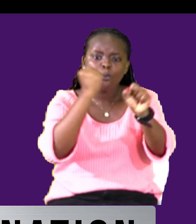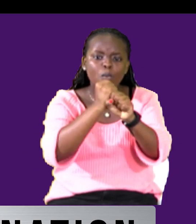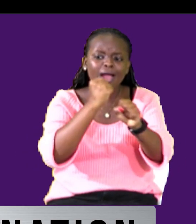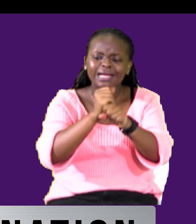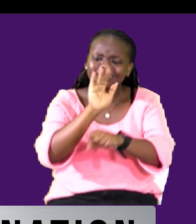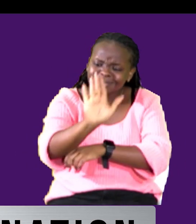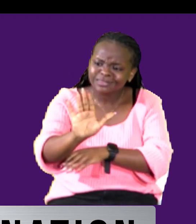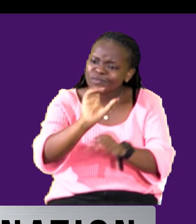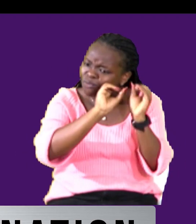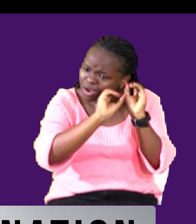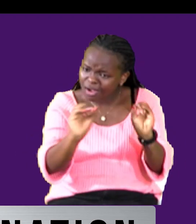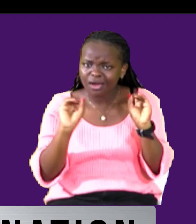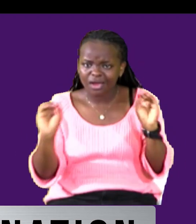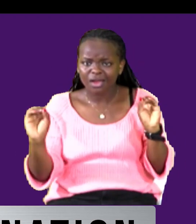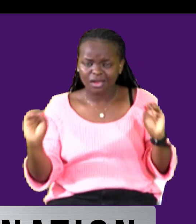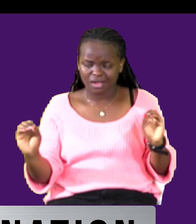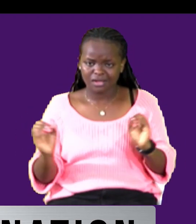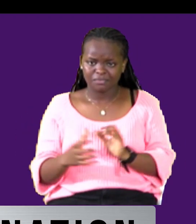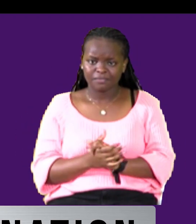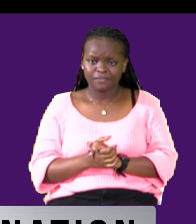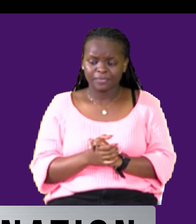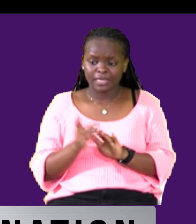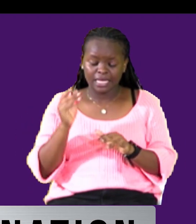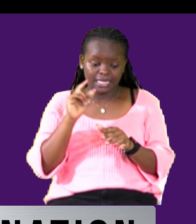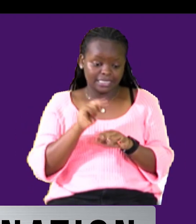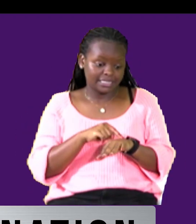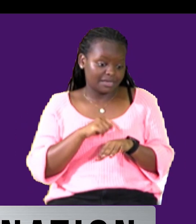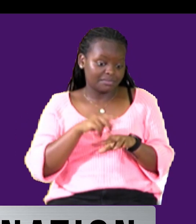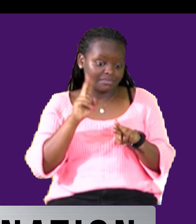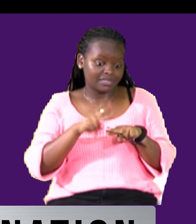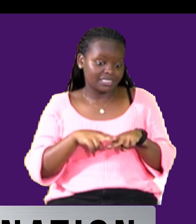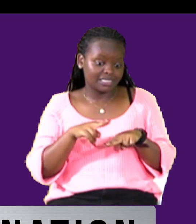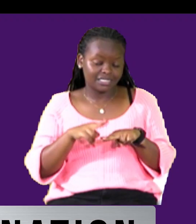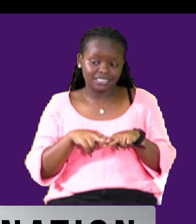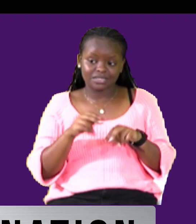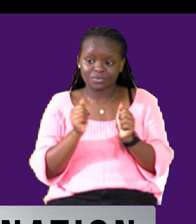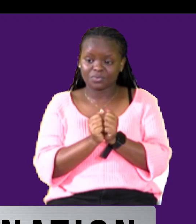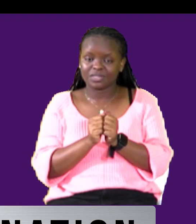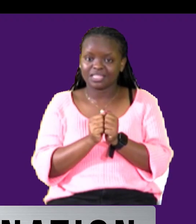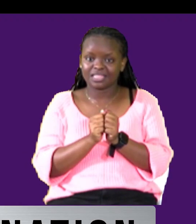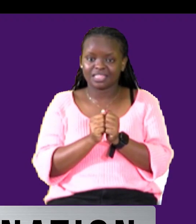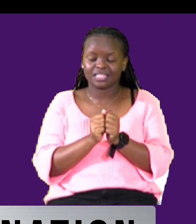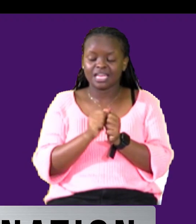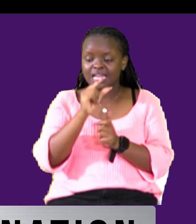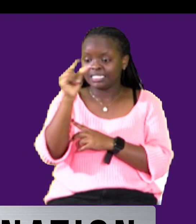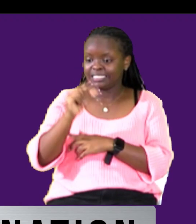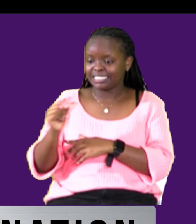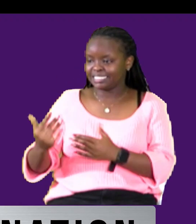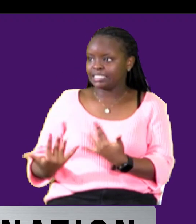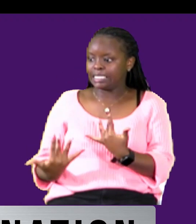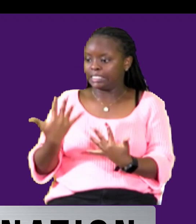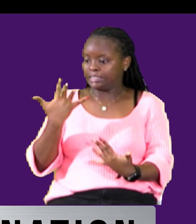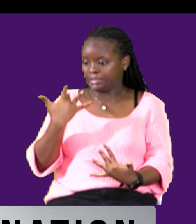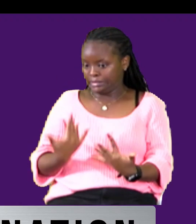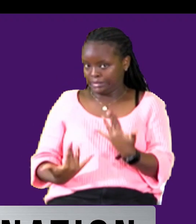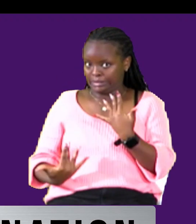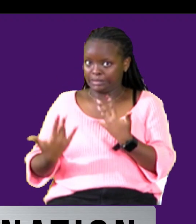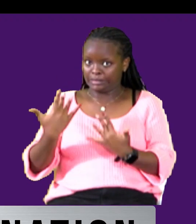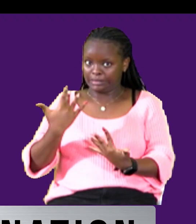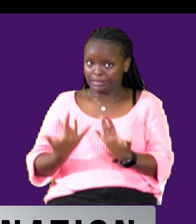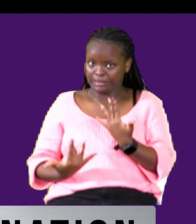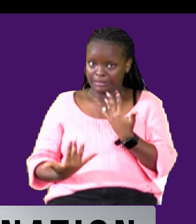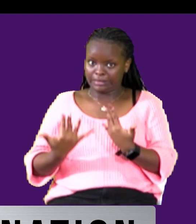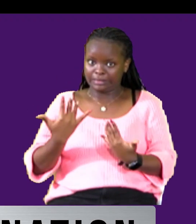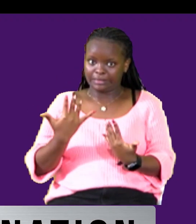Dan, sometimes when I sit with a Gen Z, it's fire. I like them. Yes, but it's